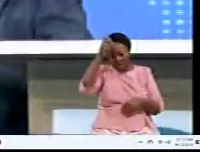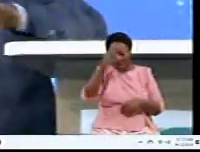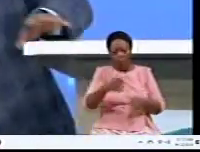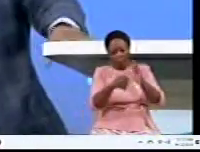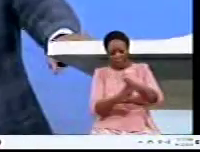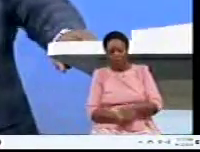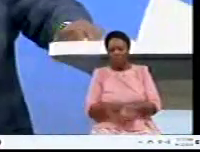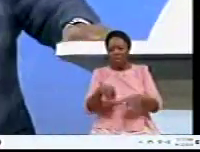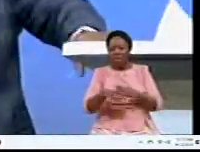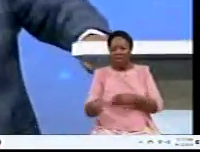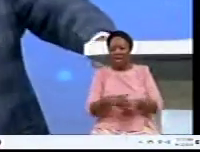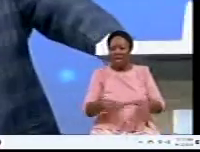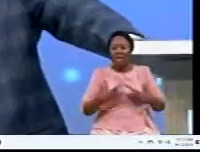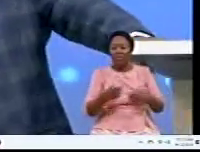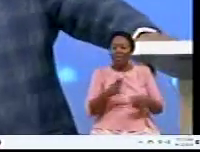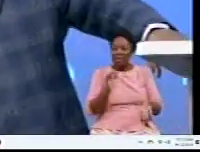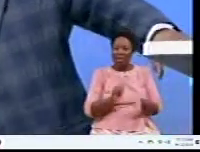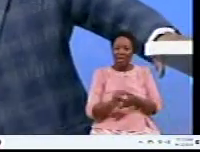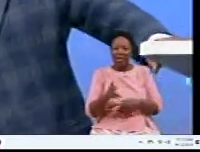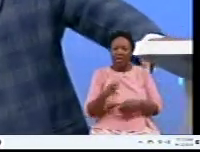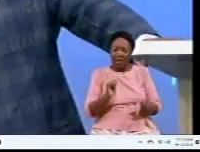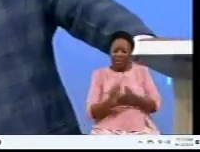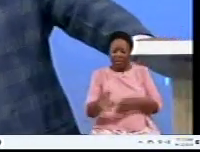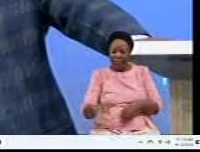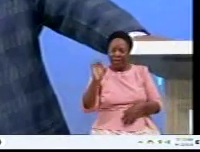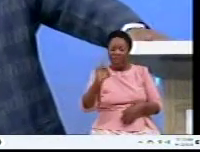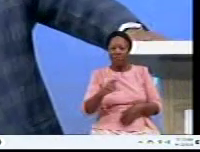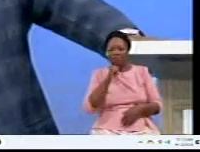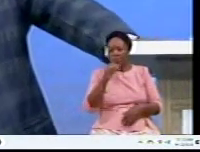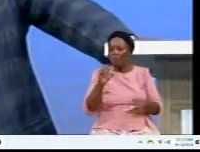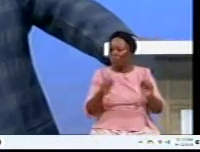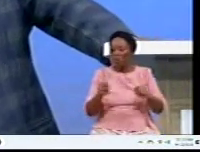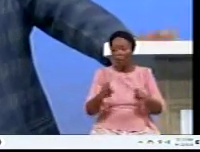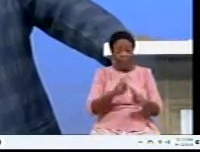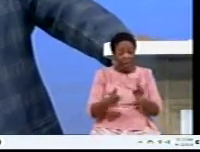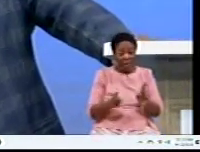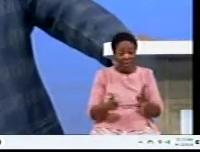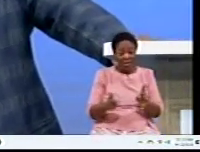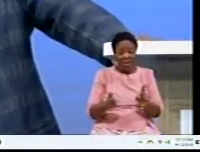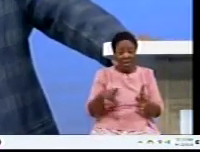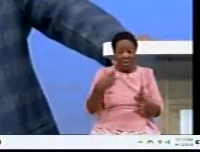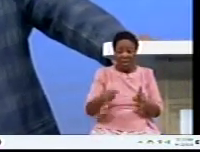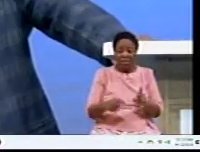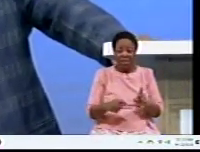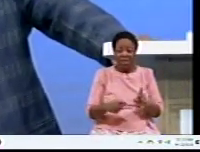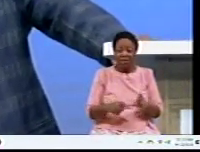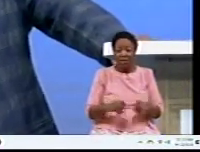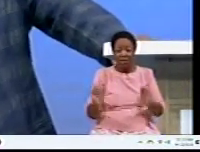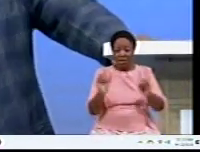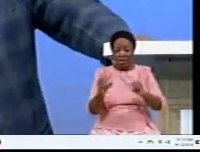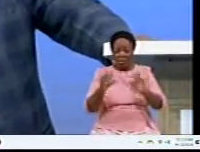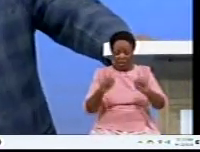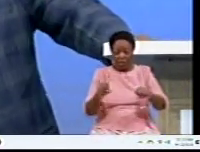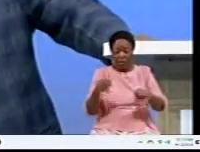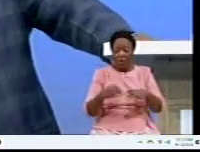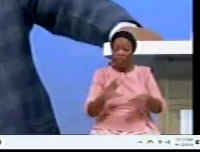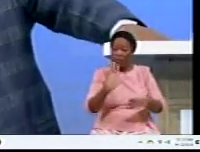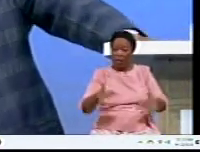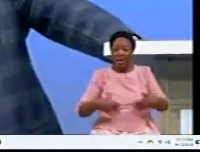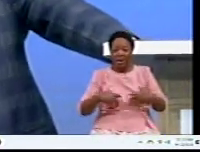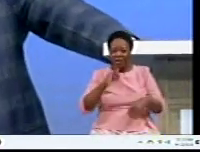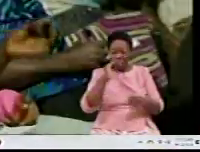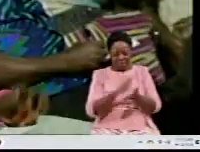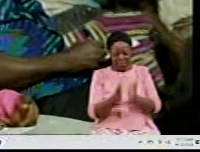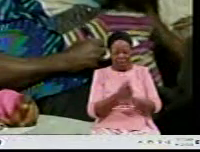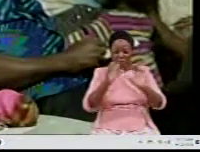oppression they find impossible. But the impossibility of your life is becoming